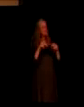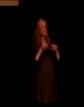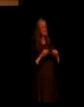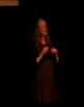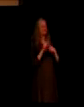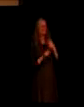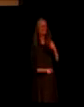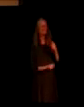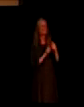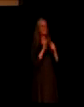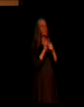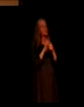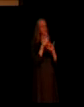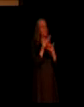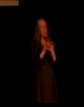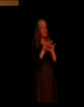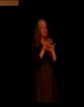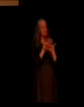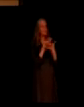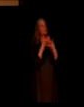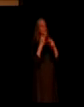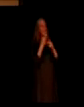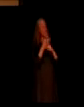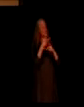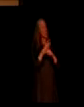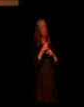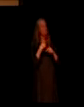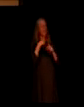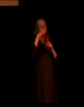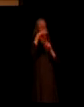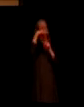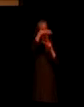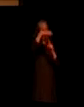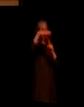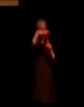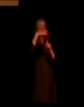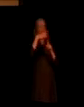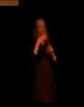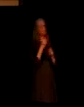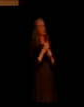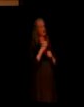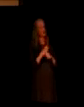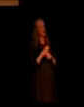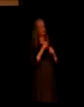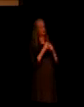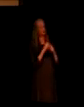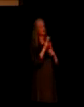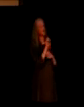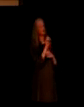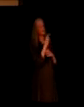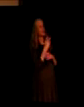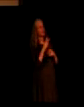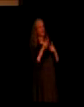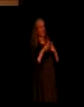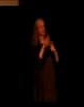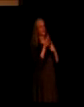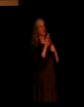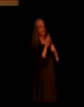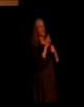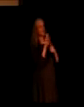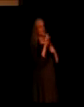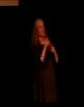specifically validate the calculation my satellite algorithm makes of carbon dioxide flux